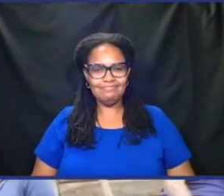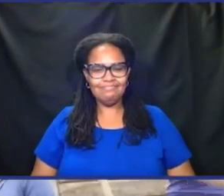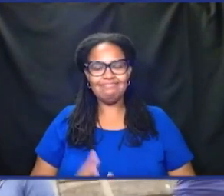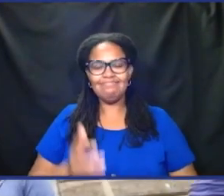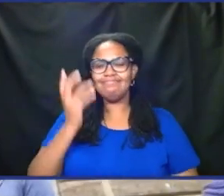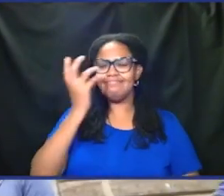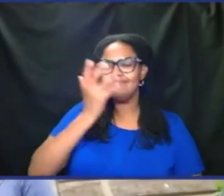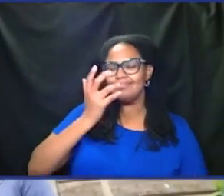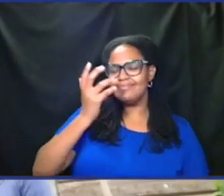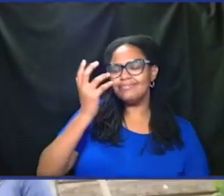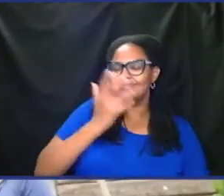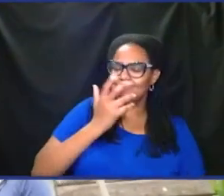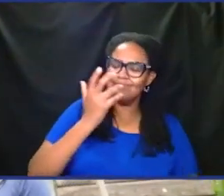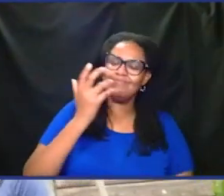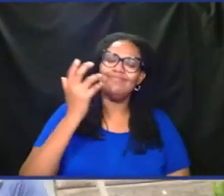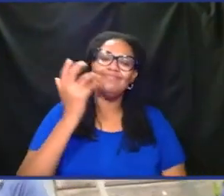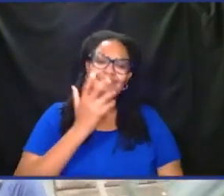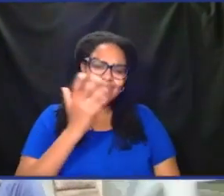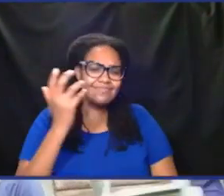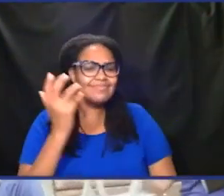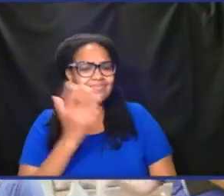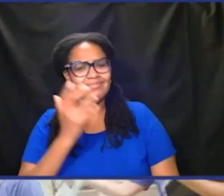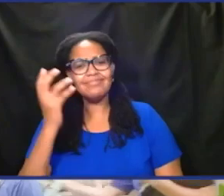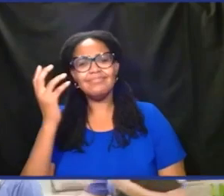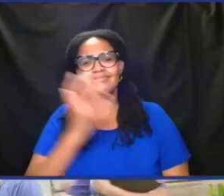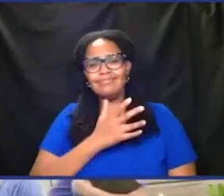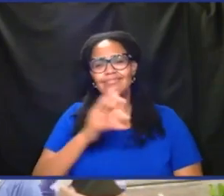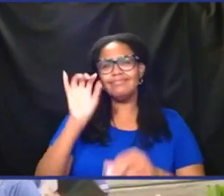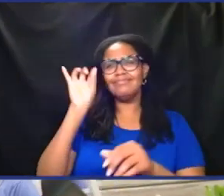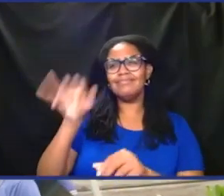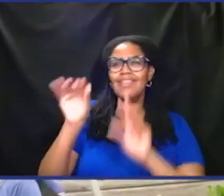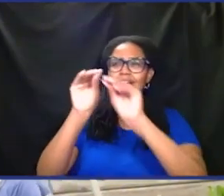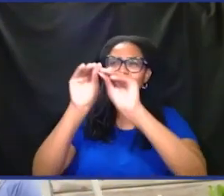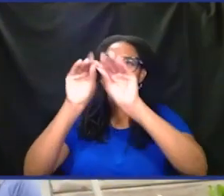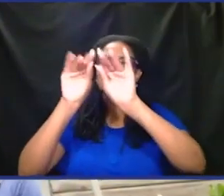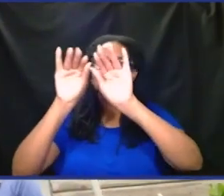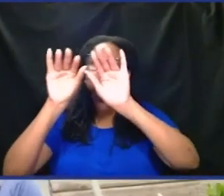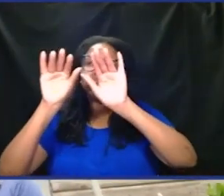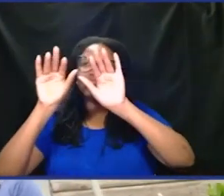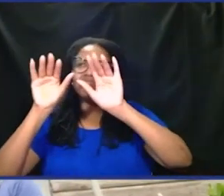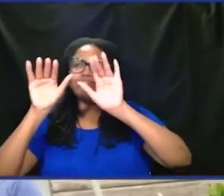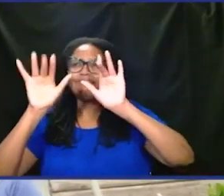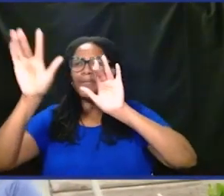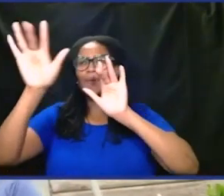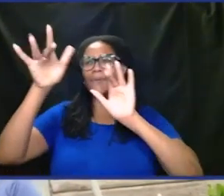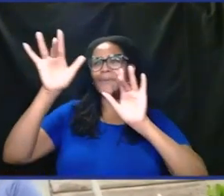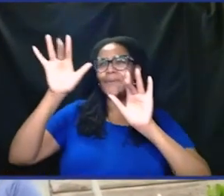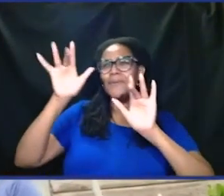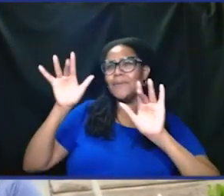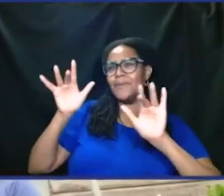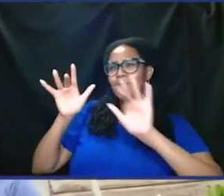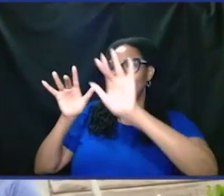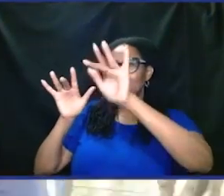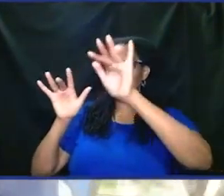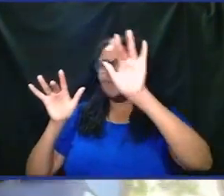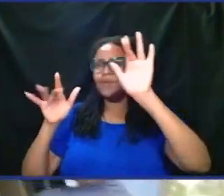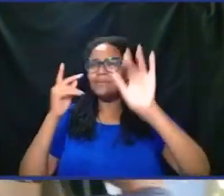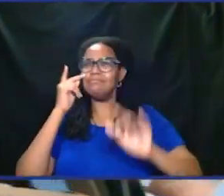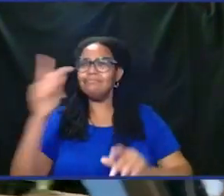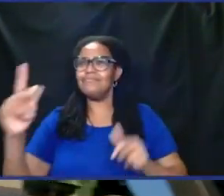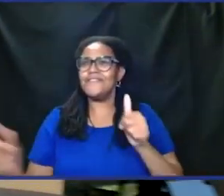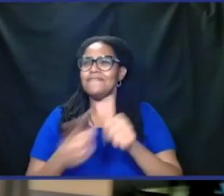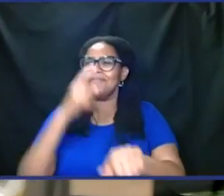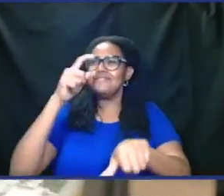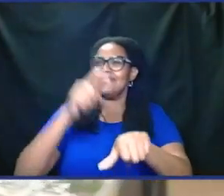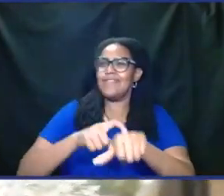I am pulled by the lights. When I first saw them, they were